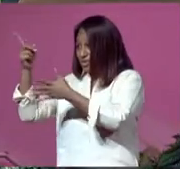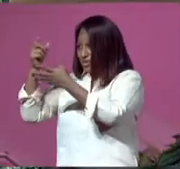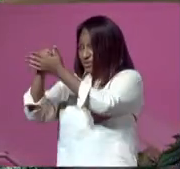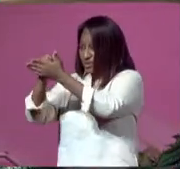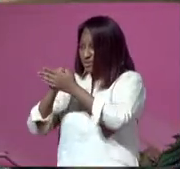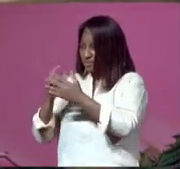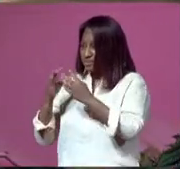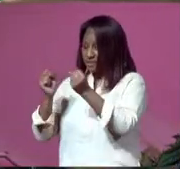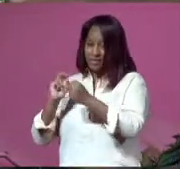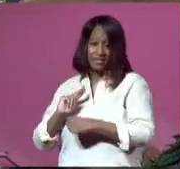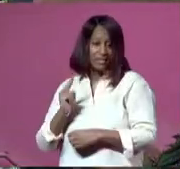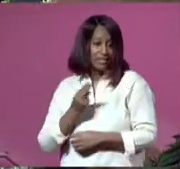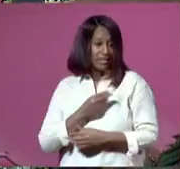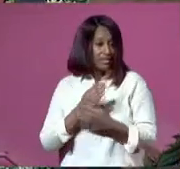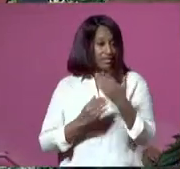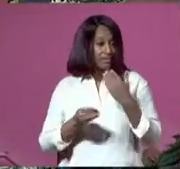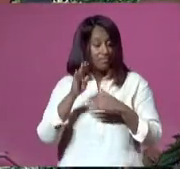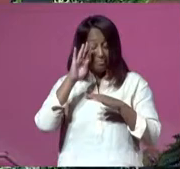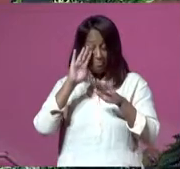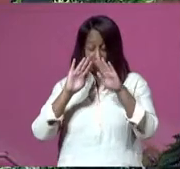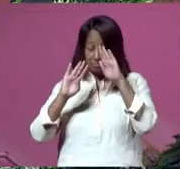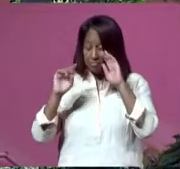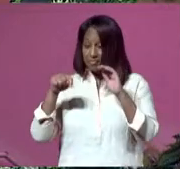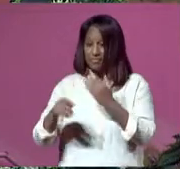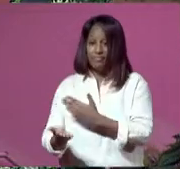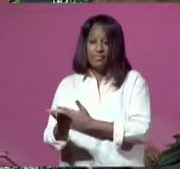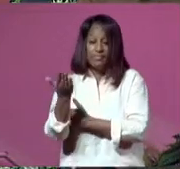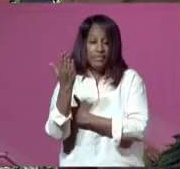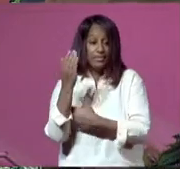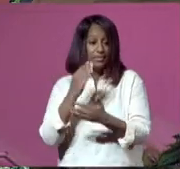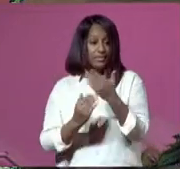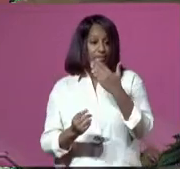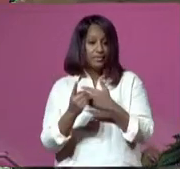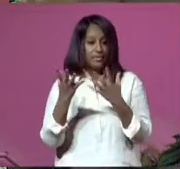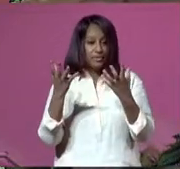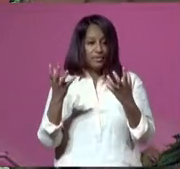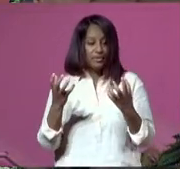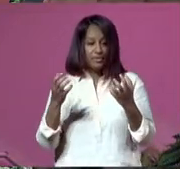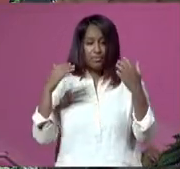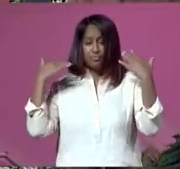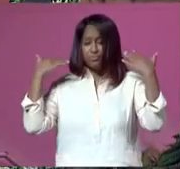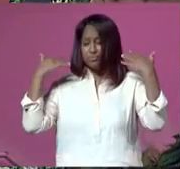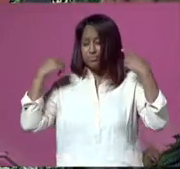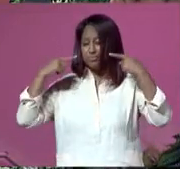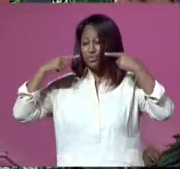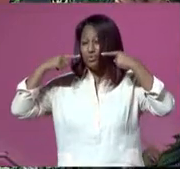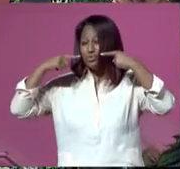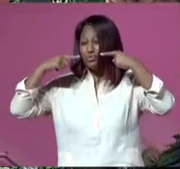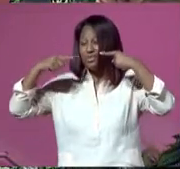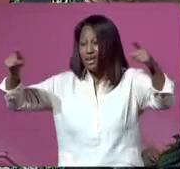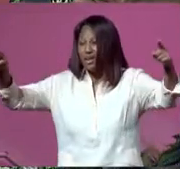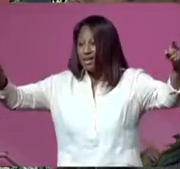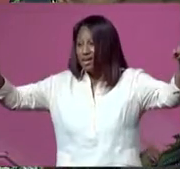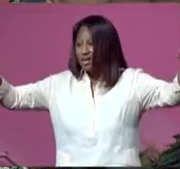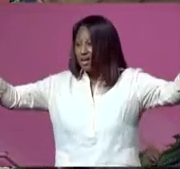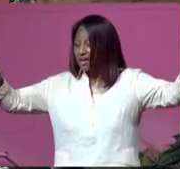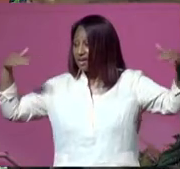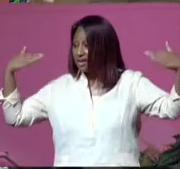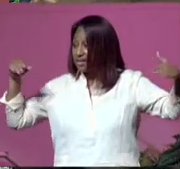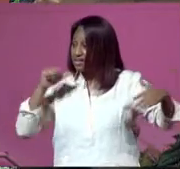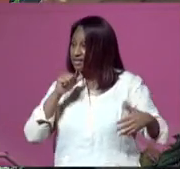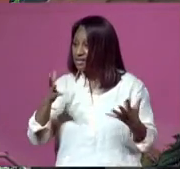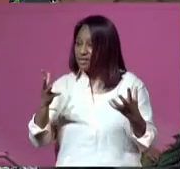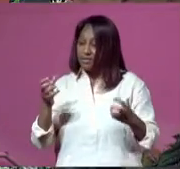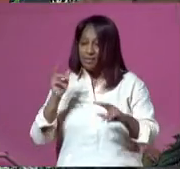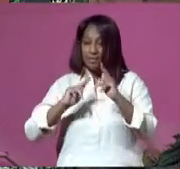Through somebody's tears in here this morning. Somebody wants to scream, but they're scared to, because they don't want folk to know the pain